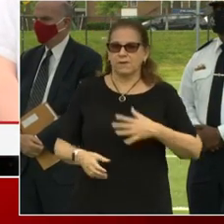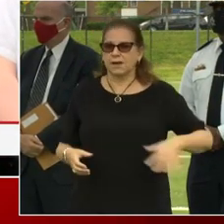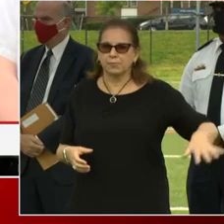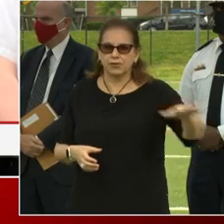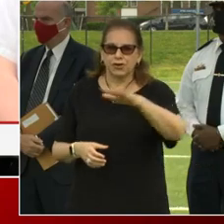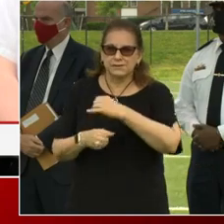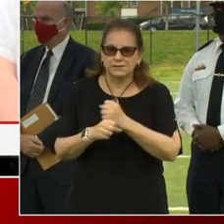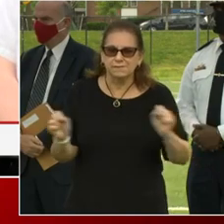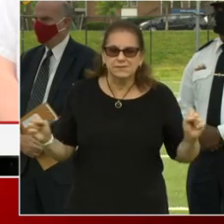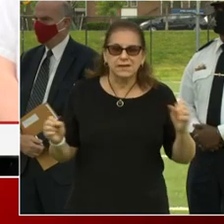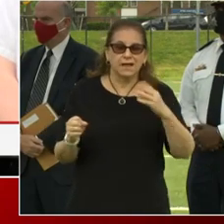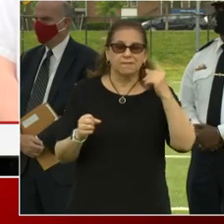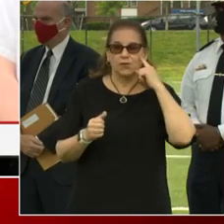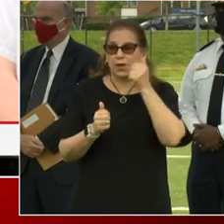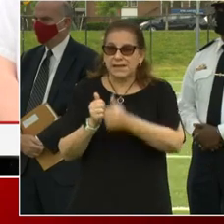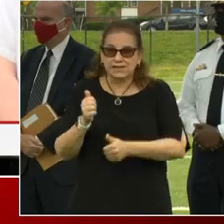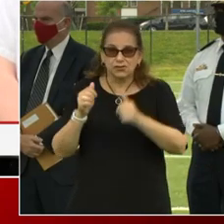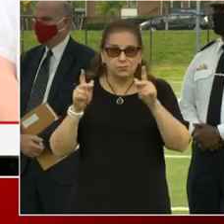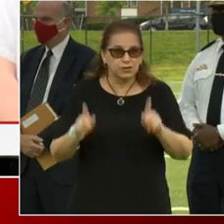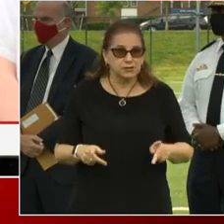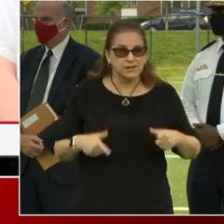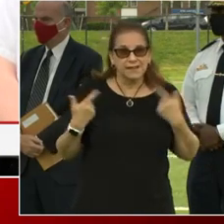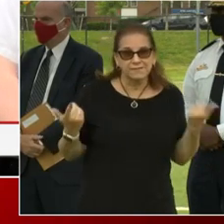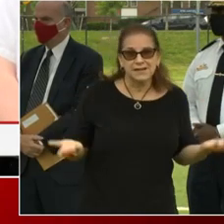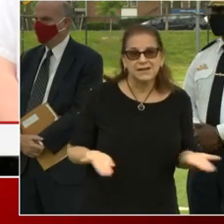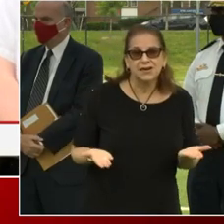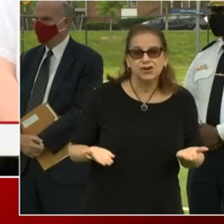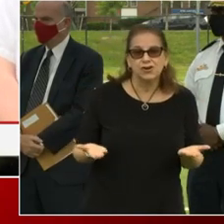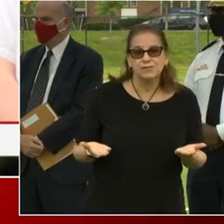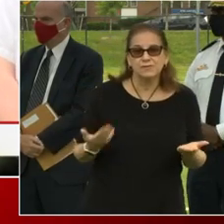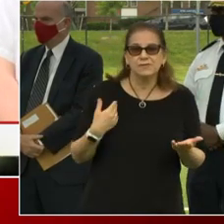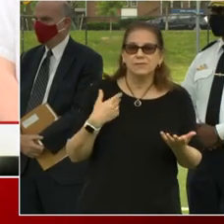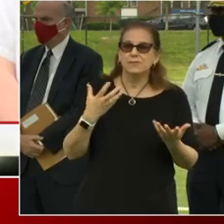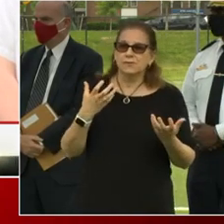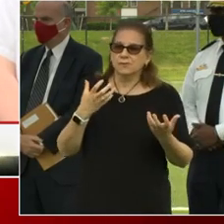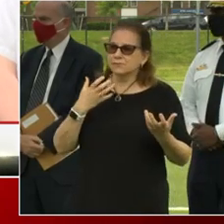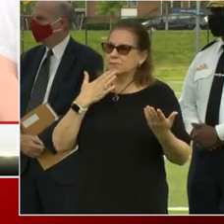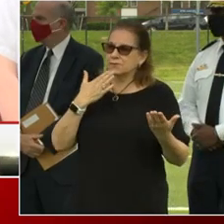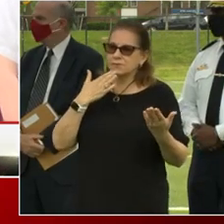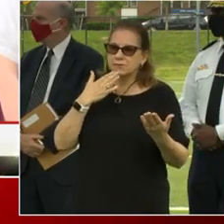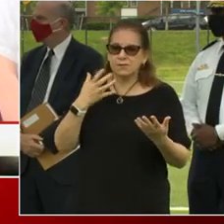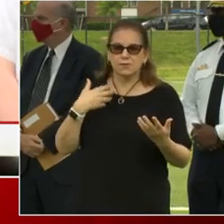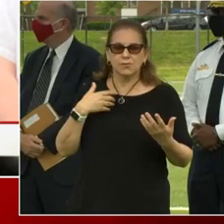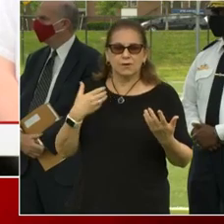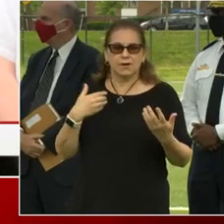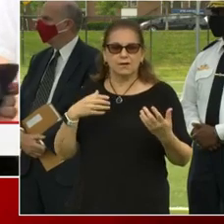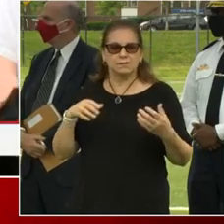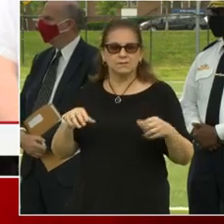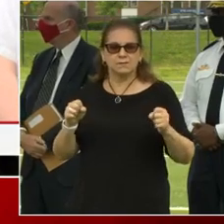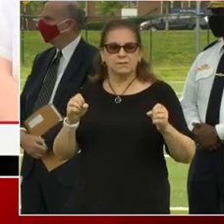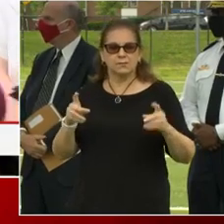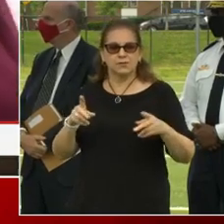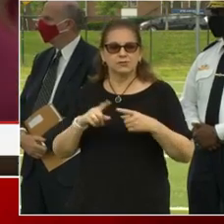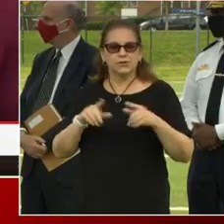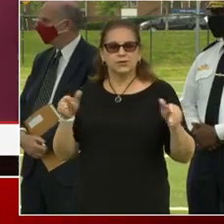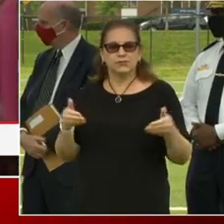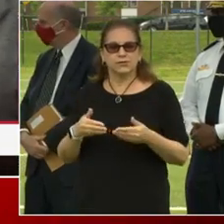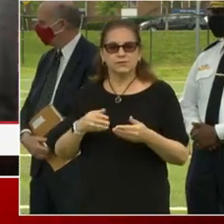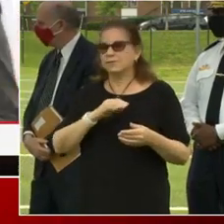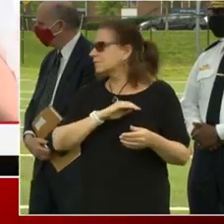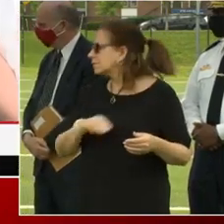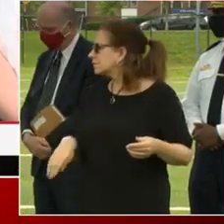residents. And so with that word of thanks, I'd like to take this opportunity to introduce Mayor Bowser. Thank you, Commissioner. Thank